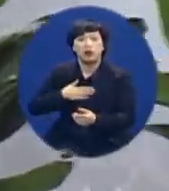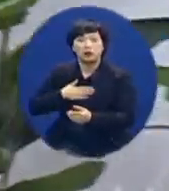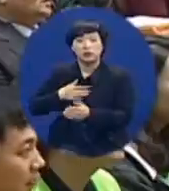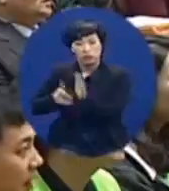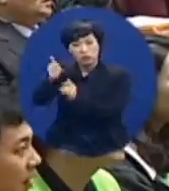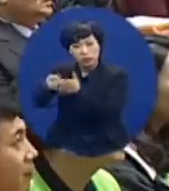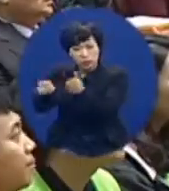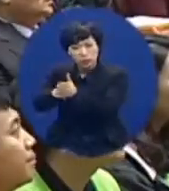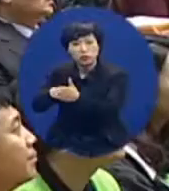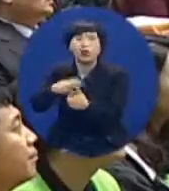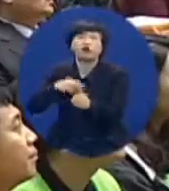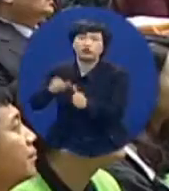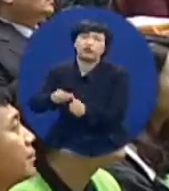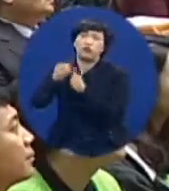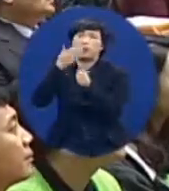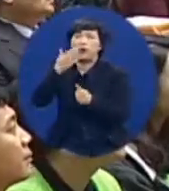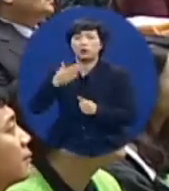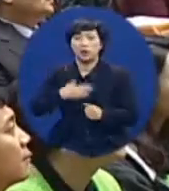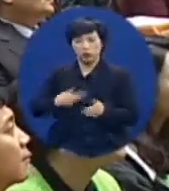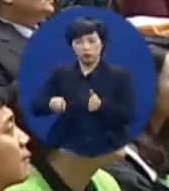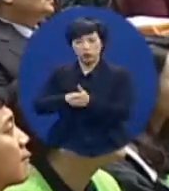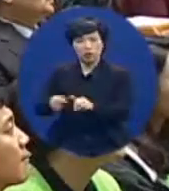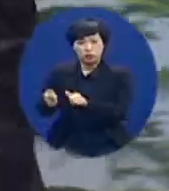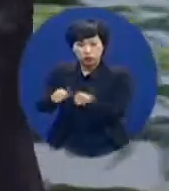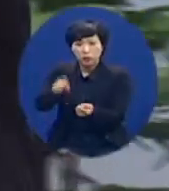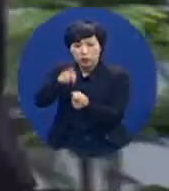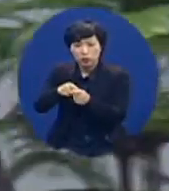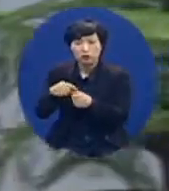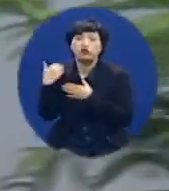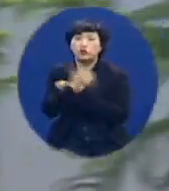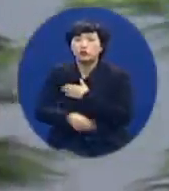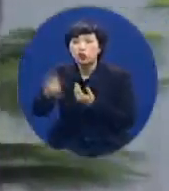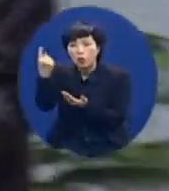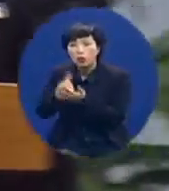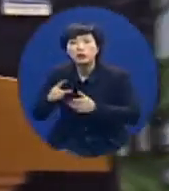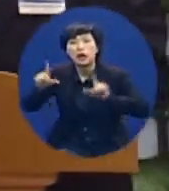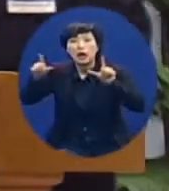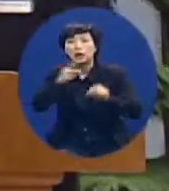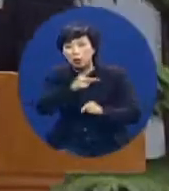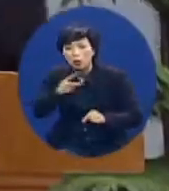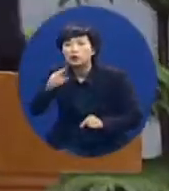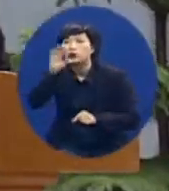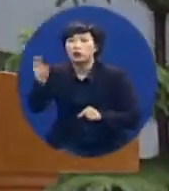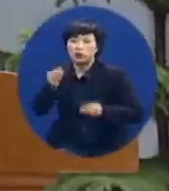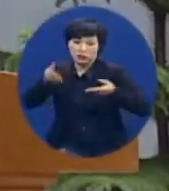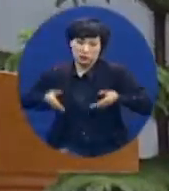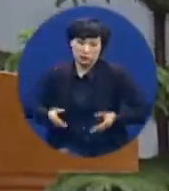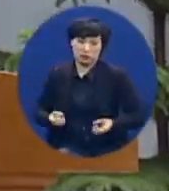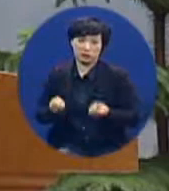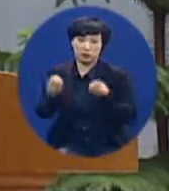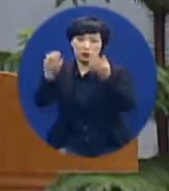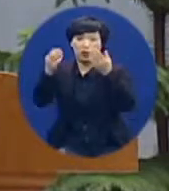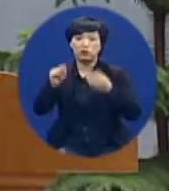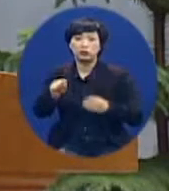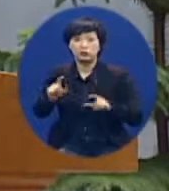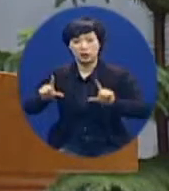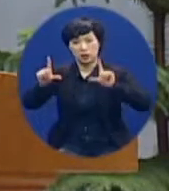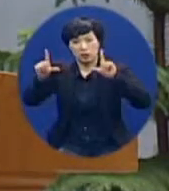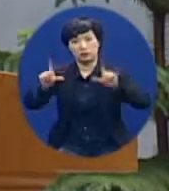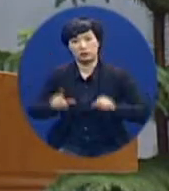died and died for me. It's Christmas Day.